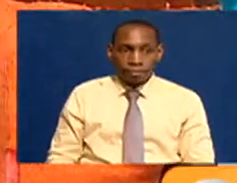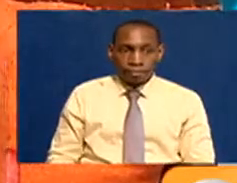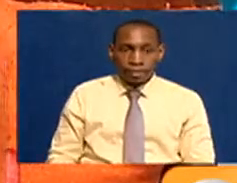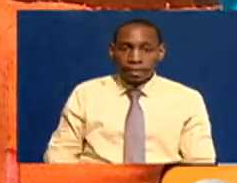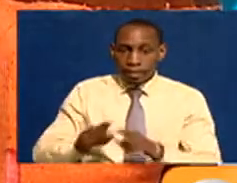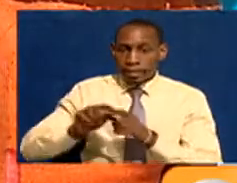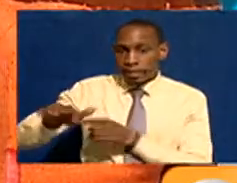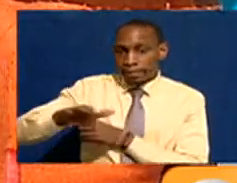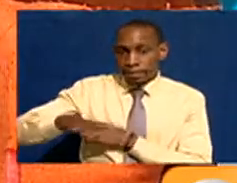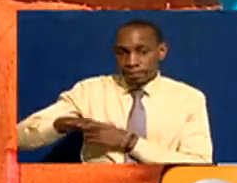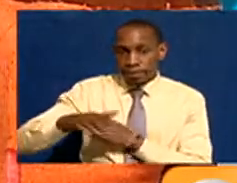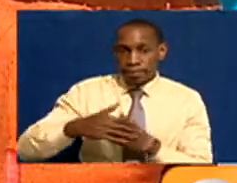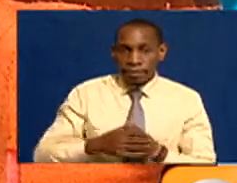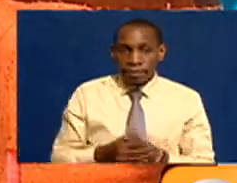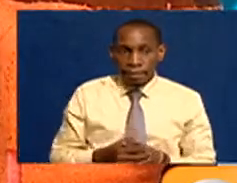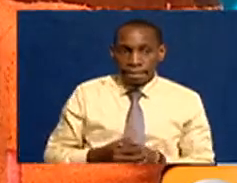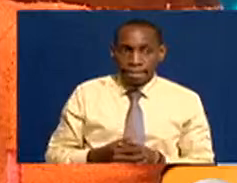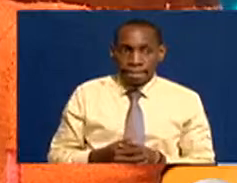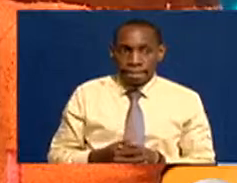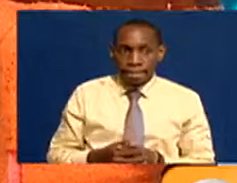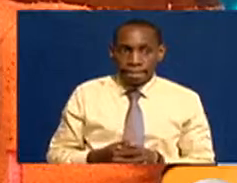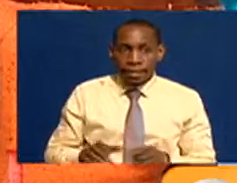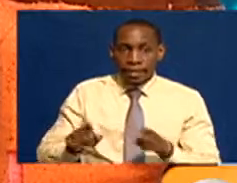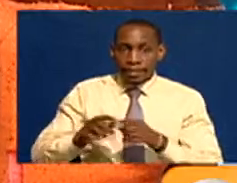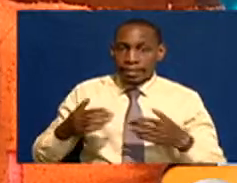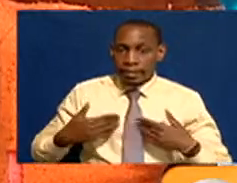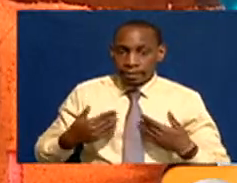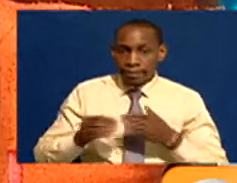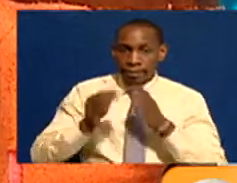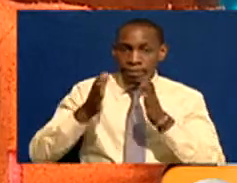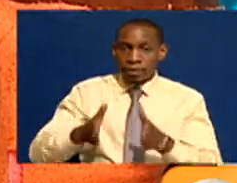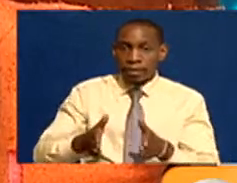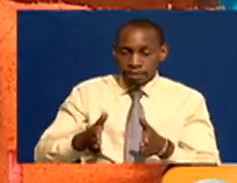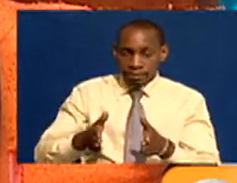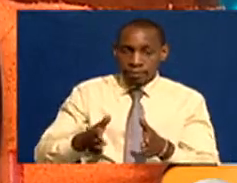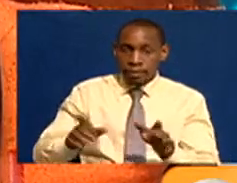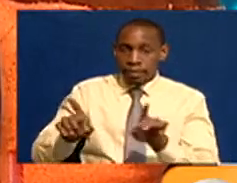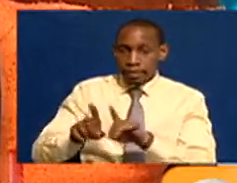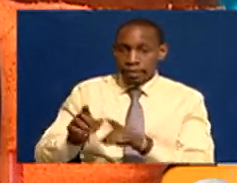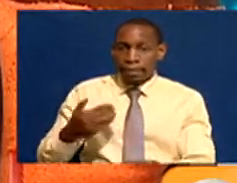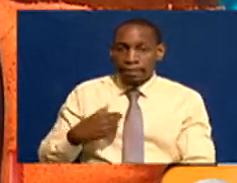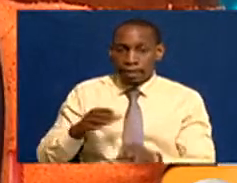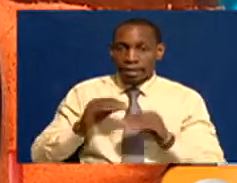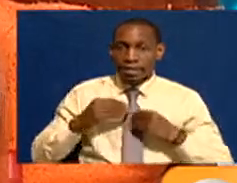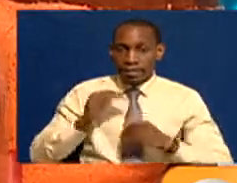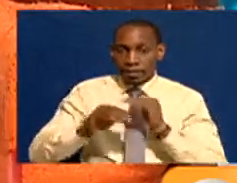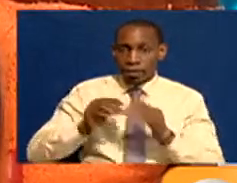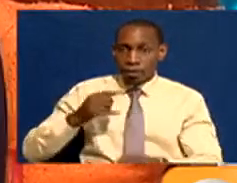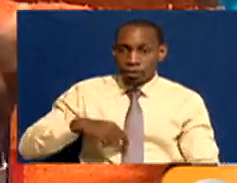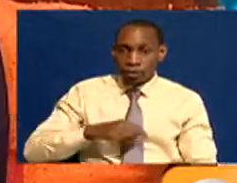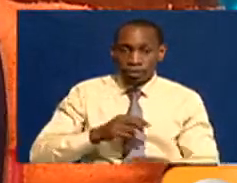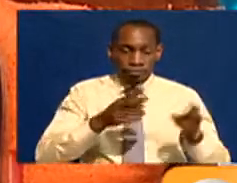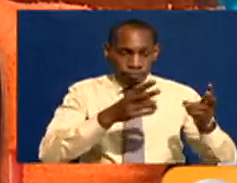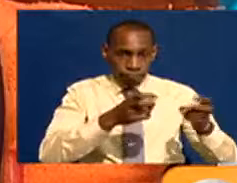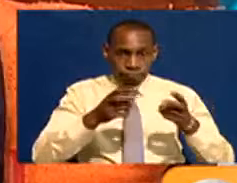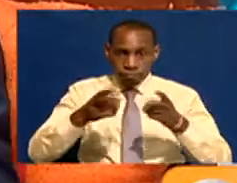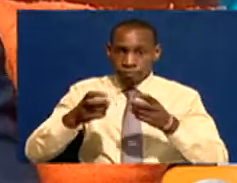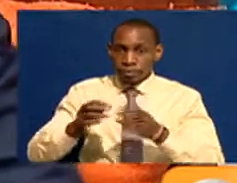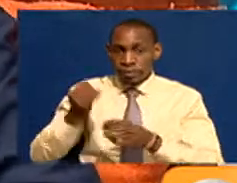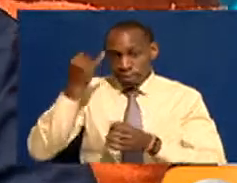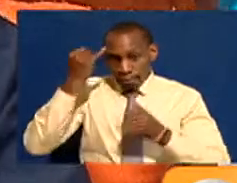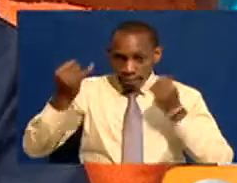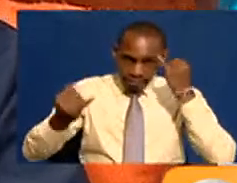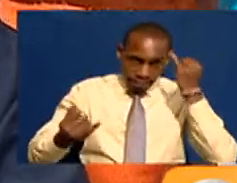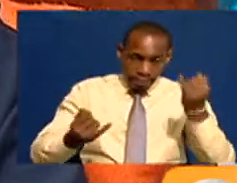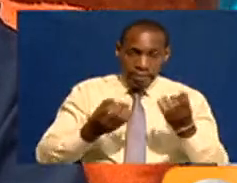environment where it is, and I'm glad we have a leader of his type that allows all of us to listen to many, many ideas.